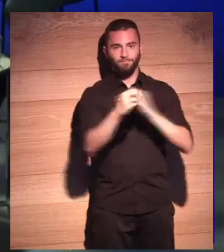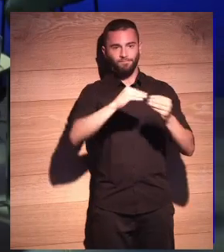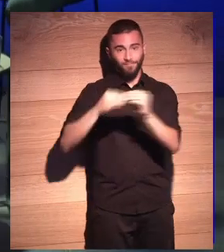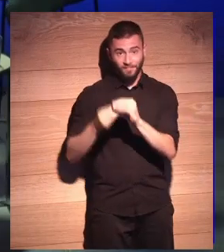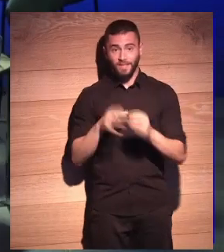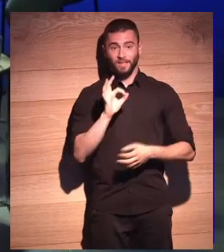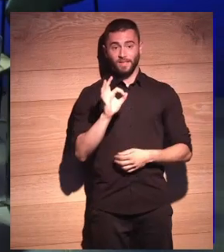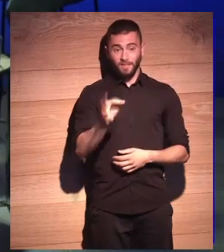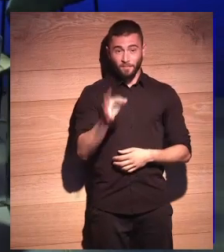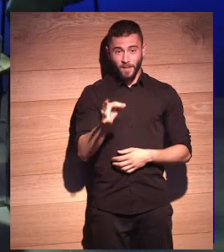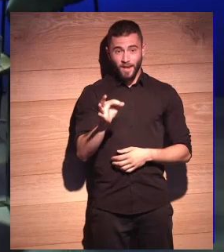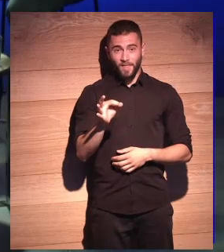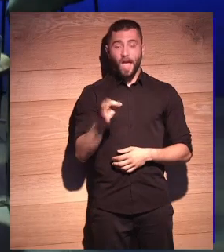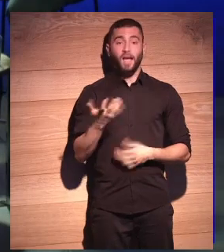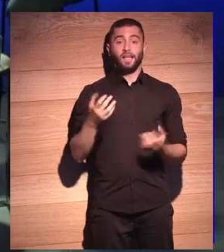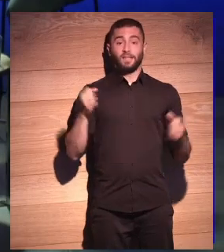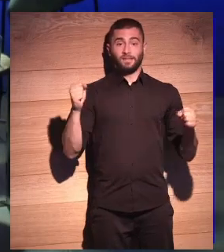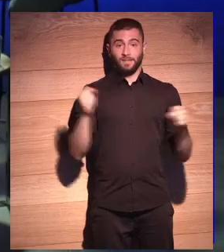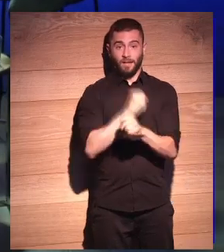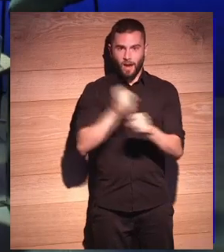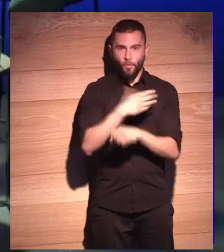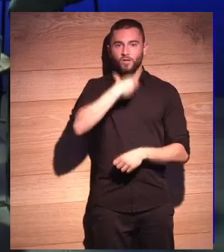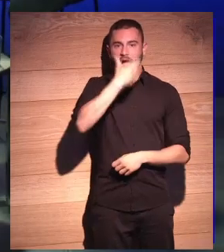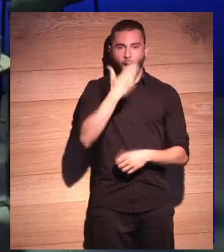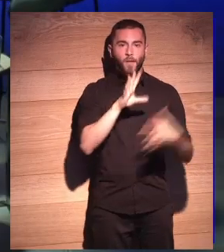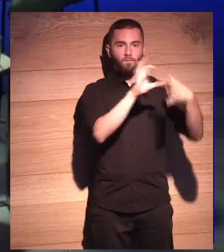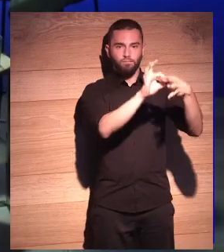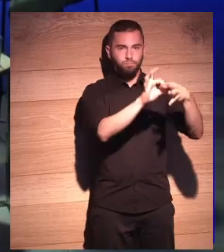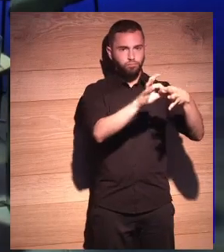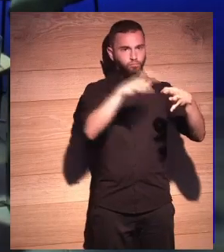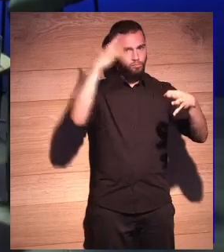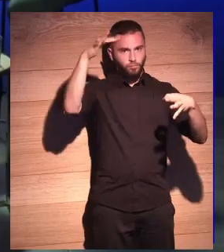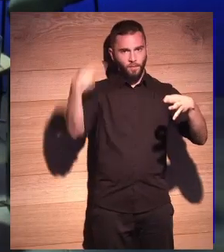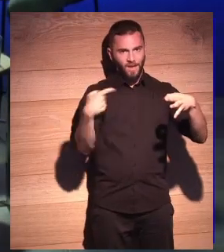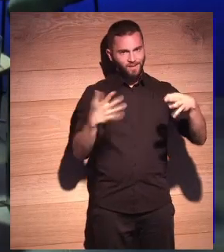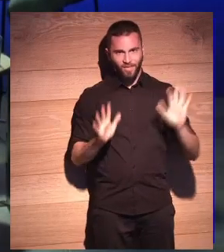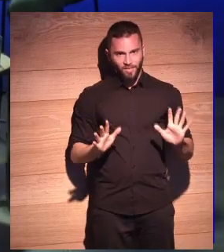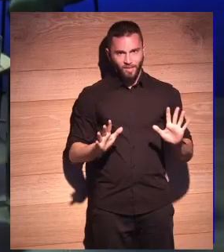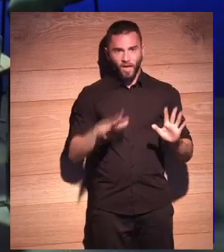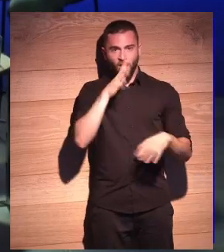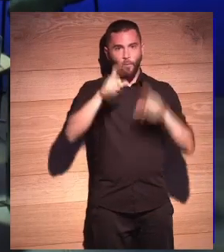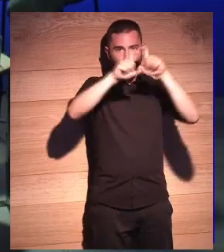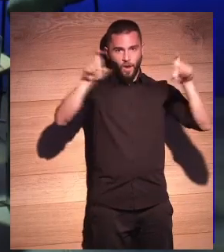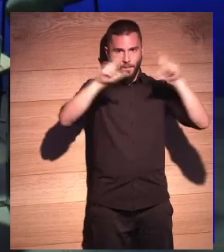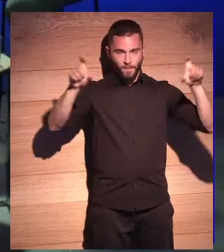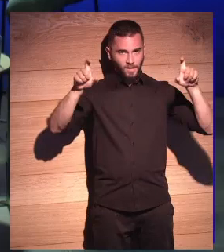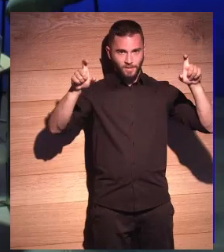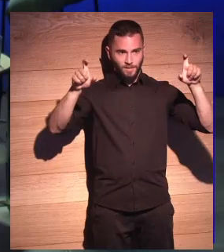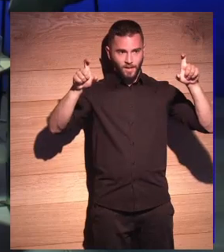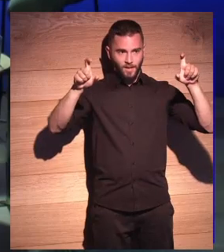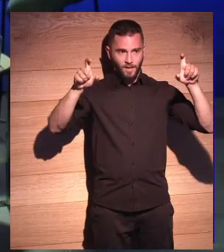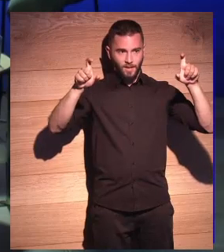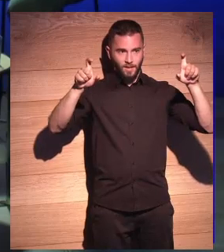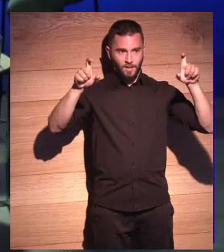right? And it's true that we work with Apple, and it's a nightmare because it's a company that